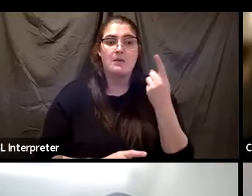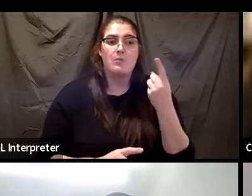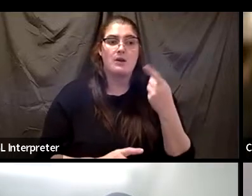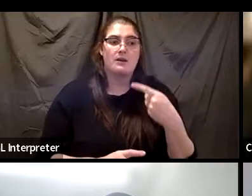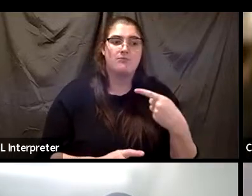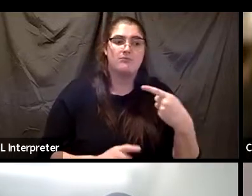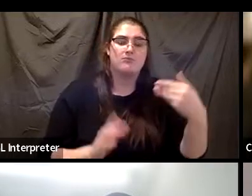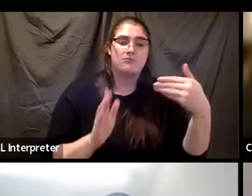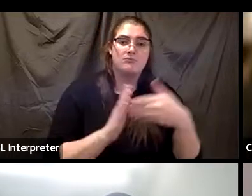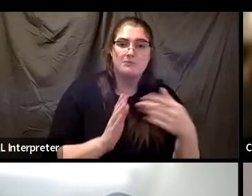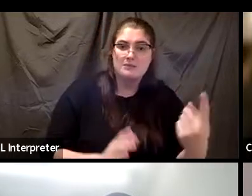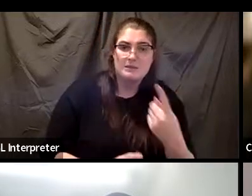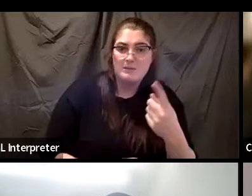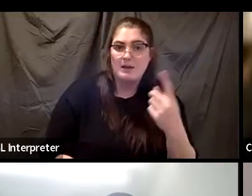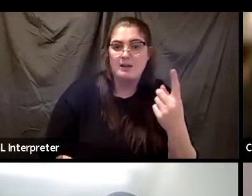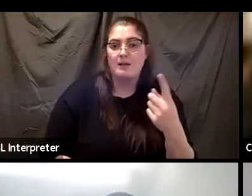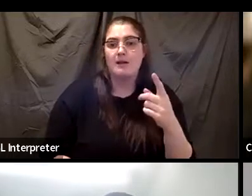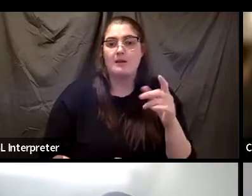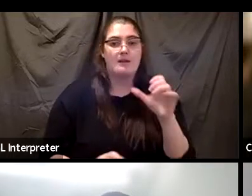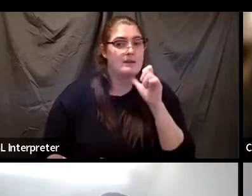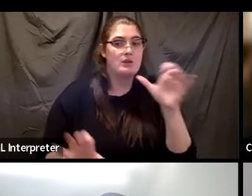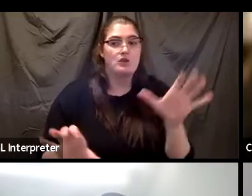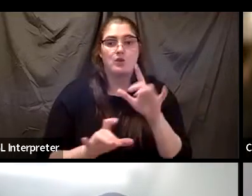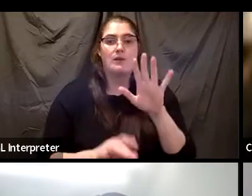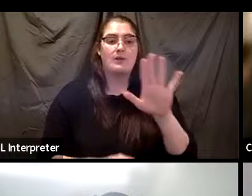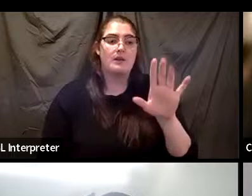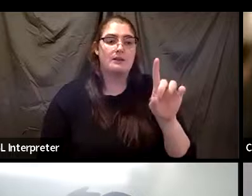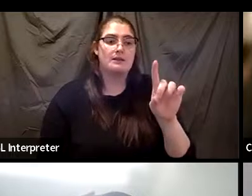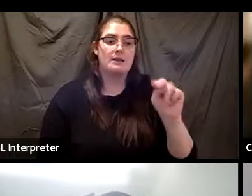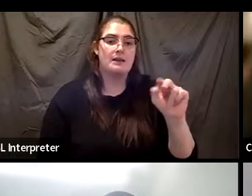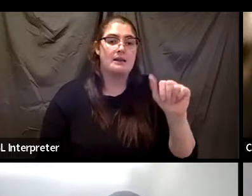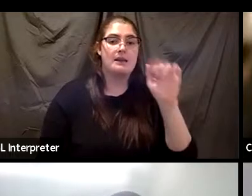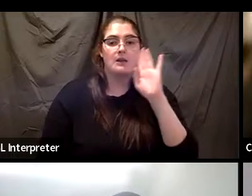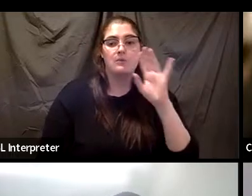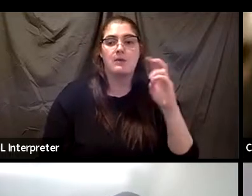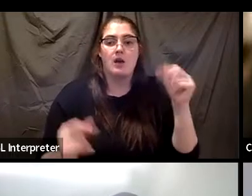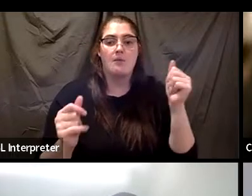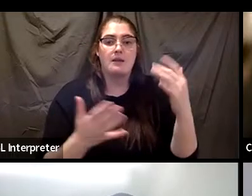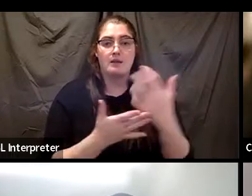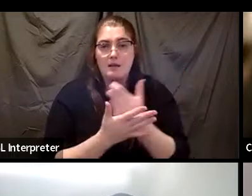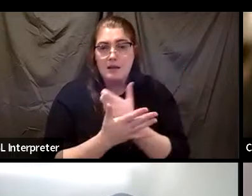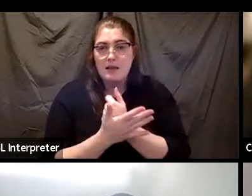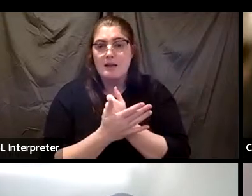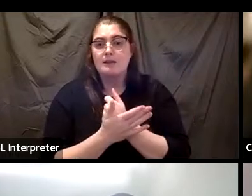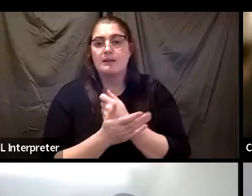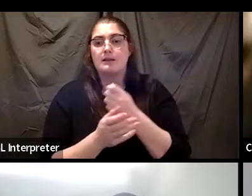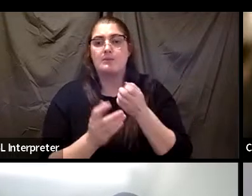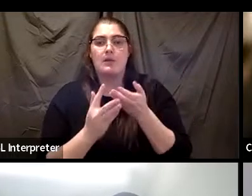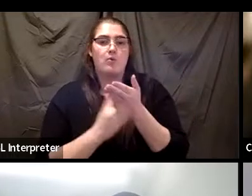something and they didn't do it, their DNA would automatically be collected and put in through